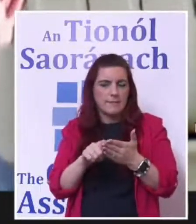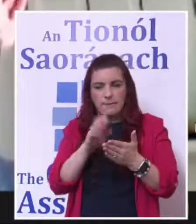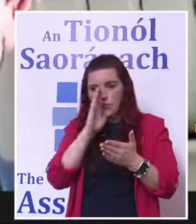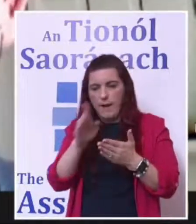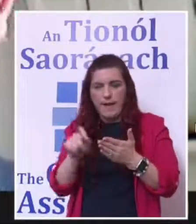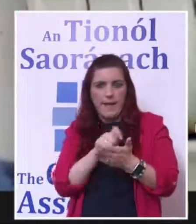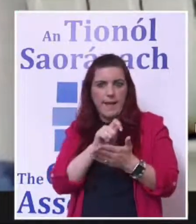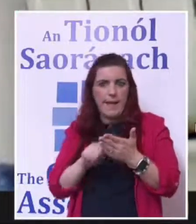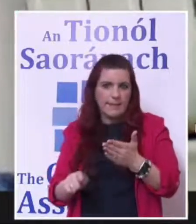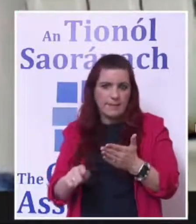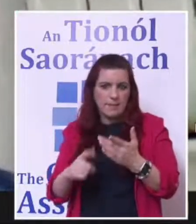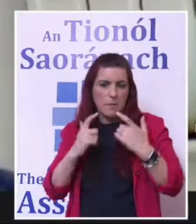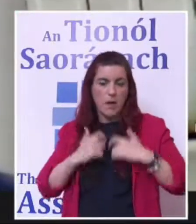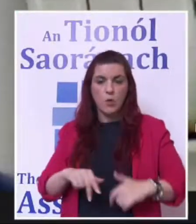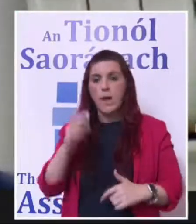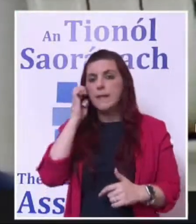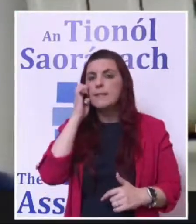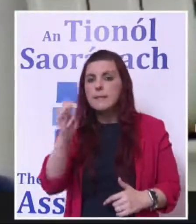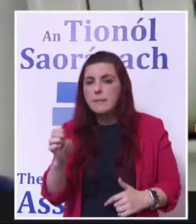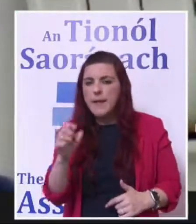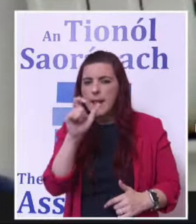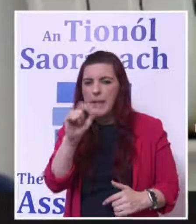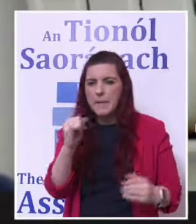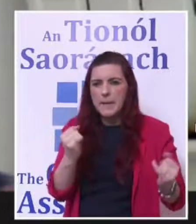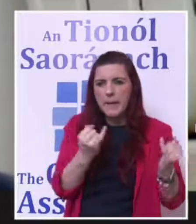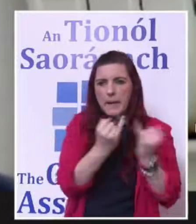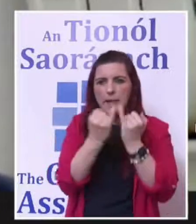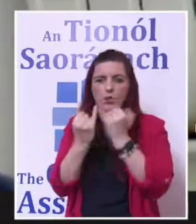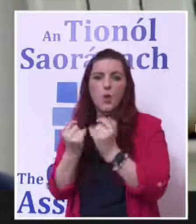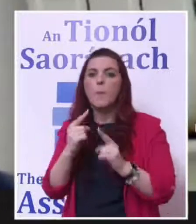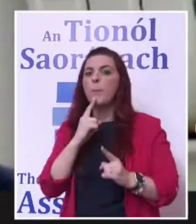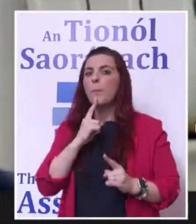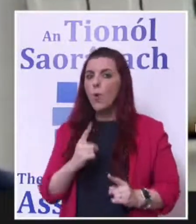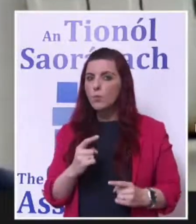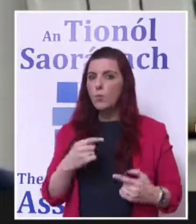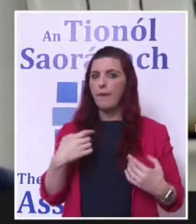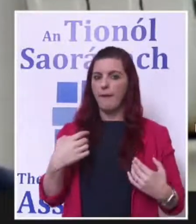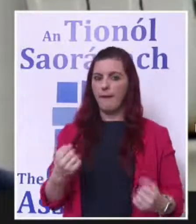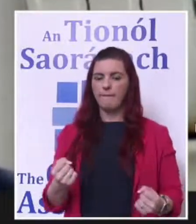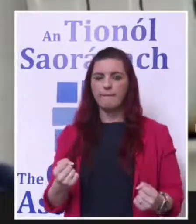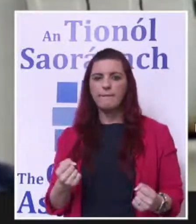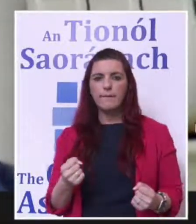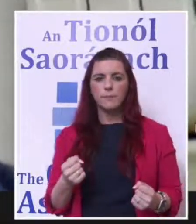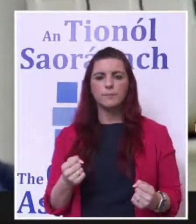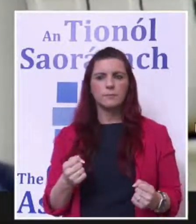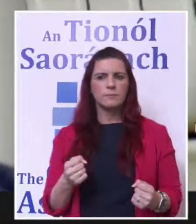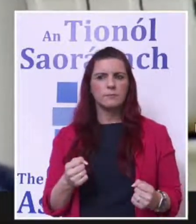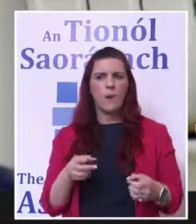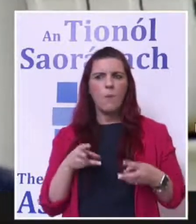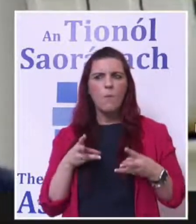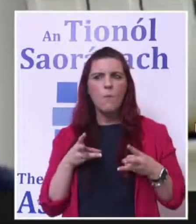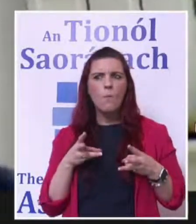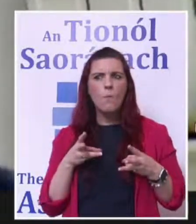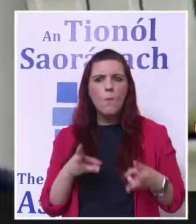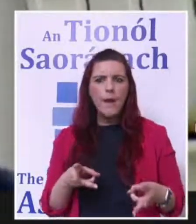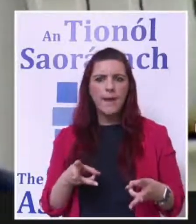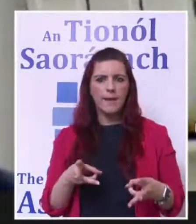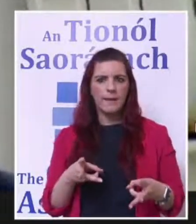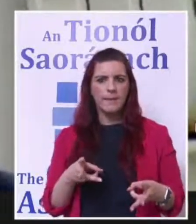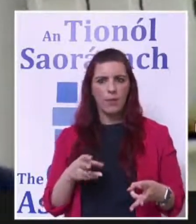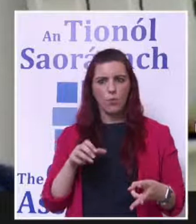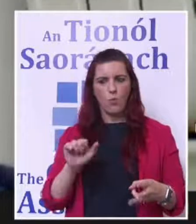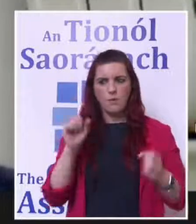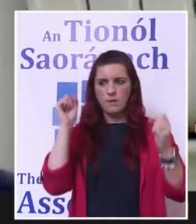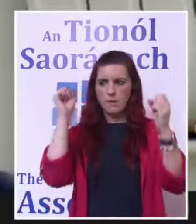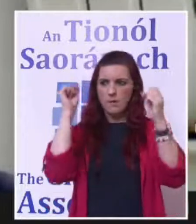so you would have to expect that. What is critical, however, is that we have the means by which those conflicts and arguments can be worked